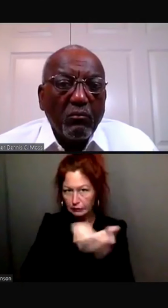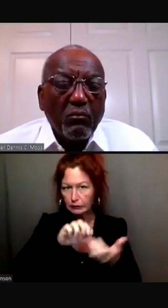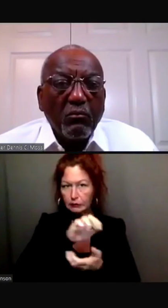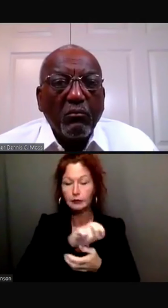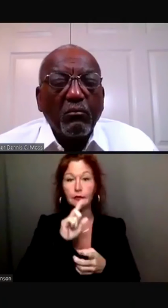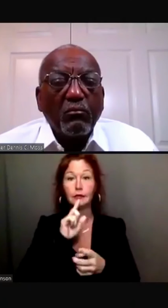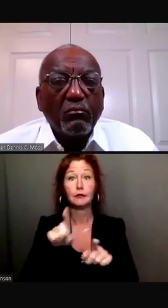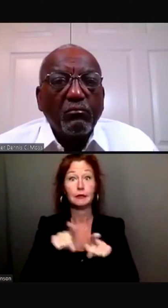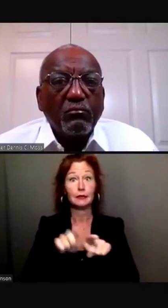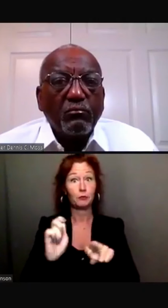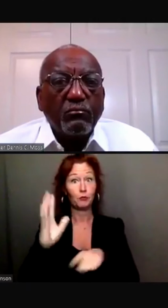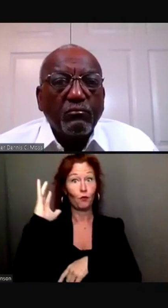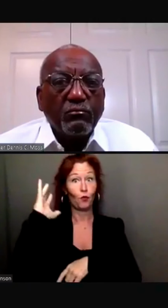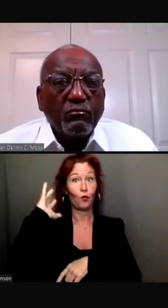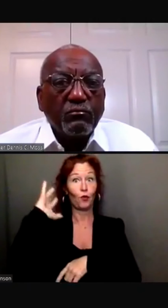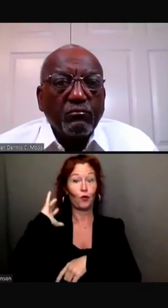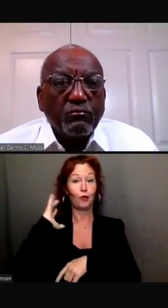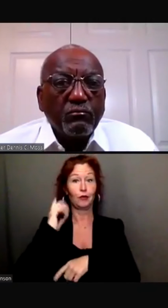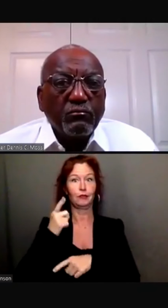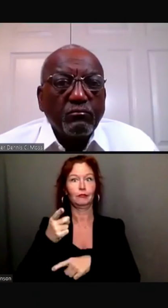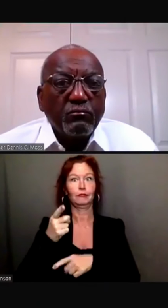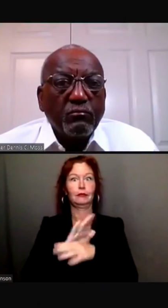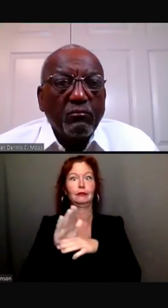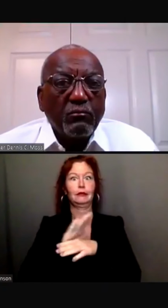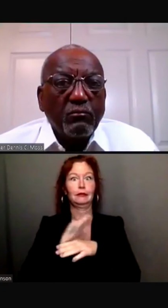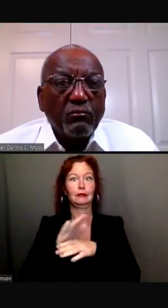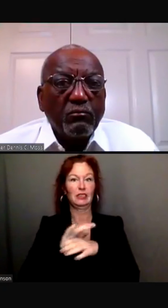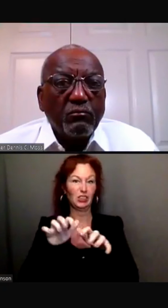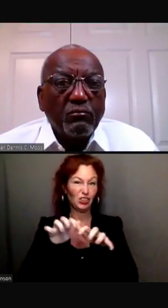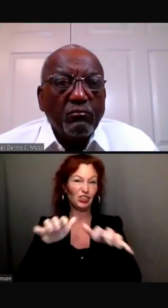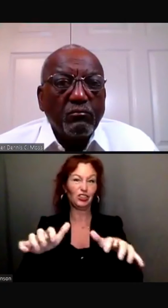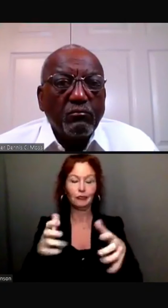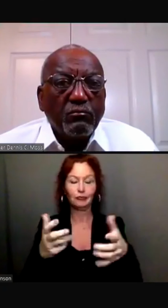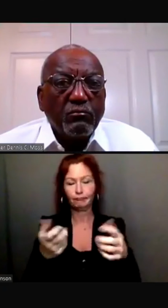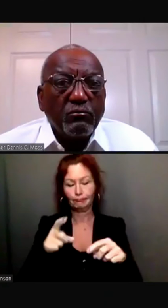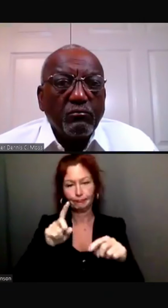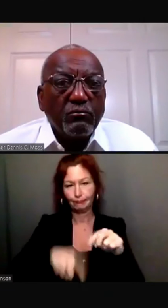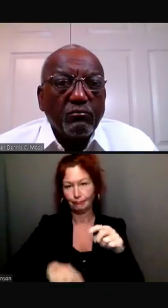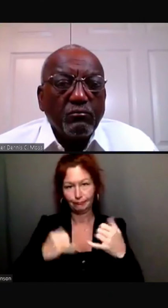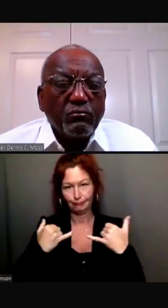hurricanes. So it's a little bit different. There are people here, but not the same number that we normally have.